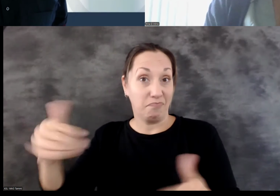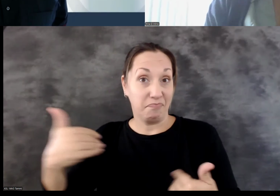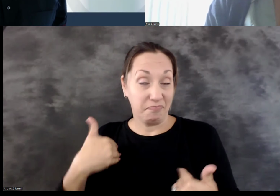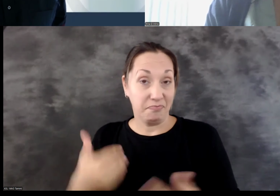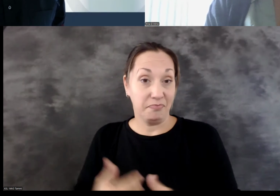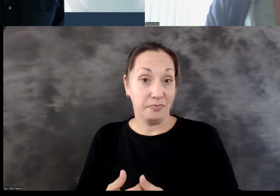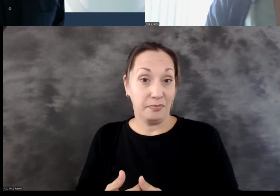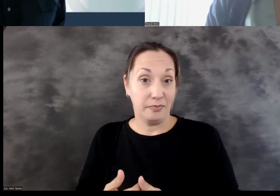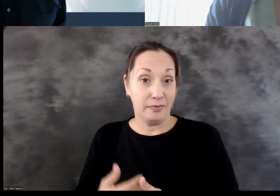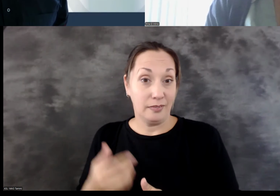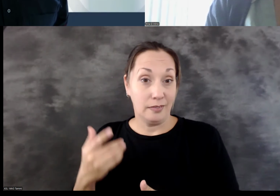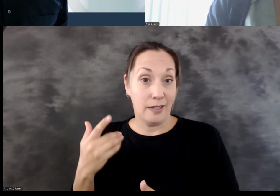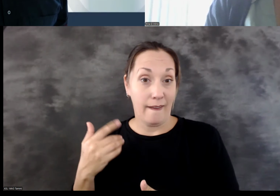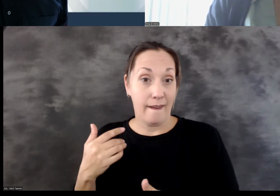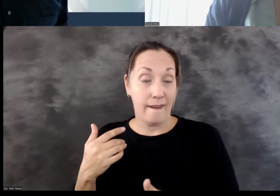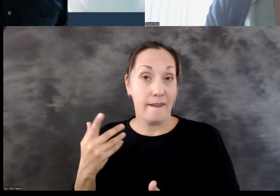would